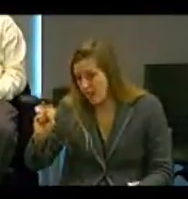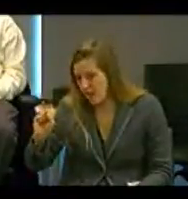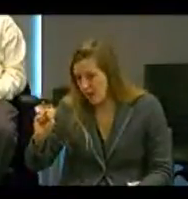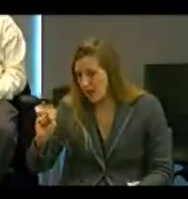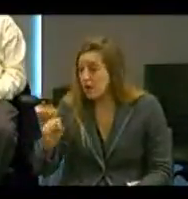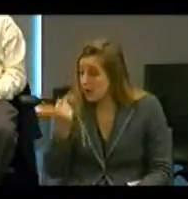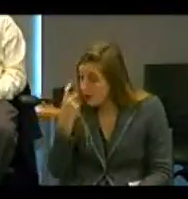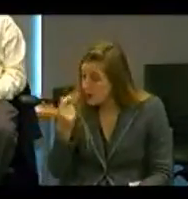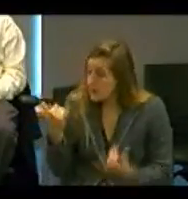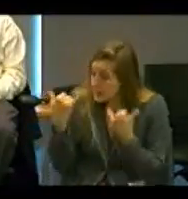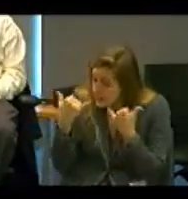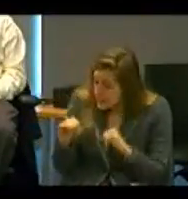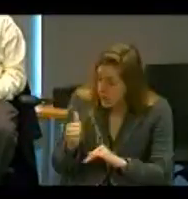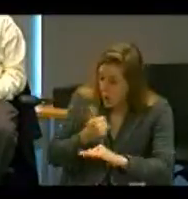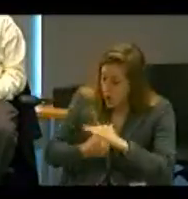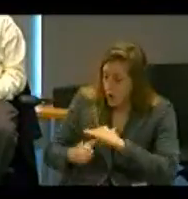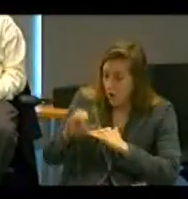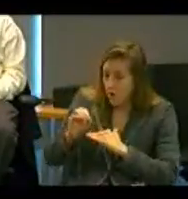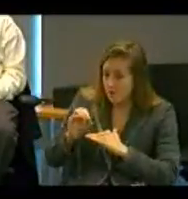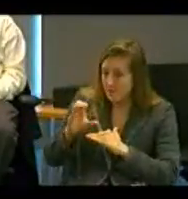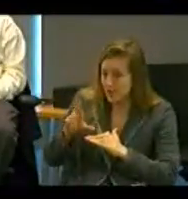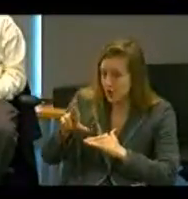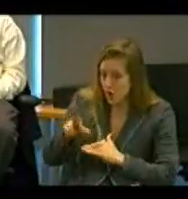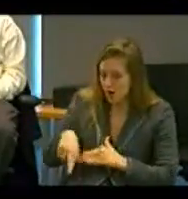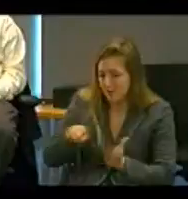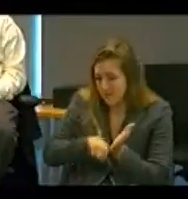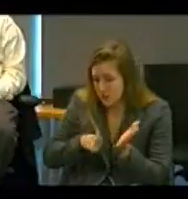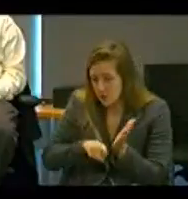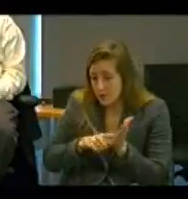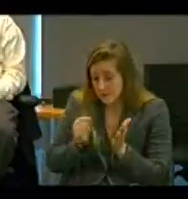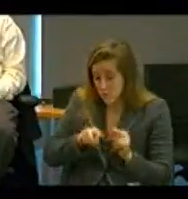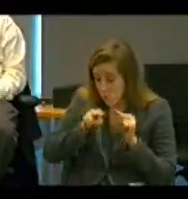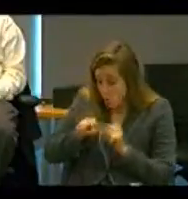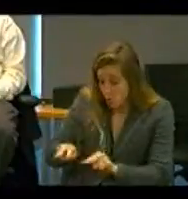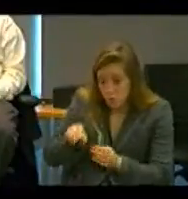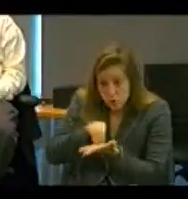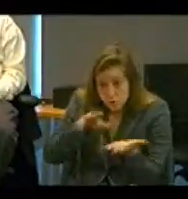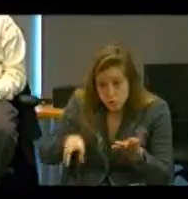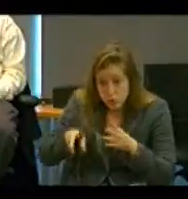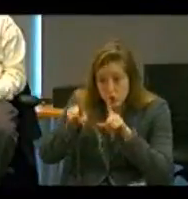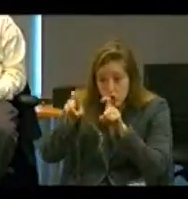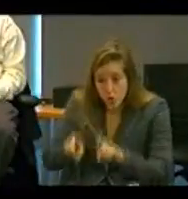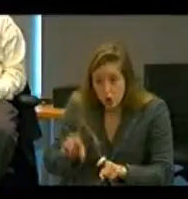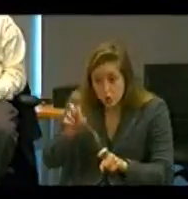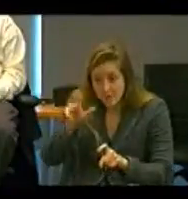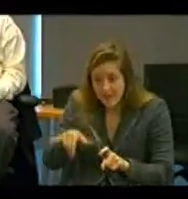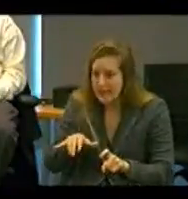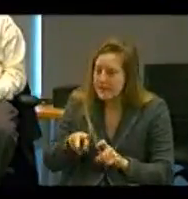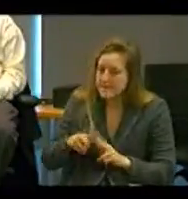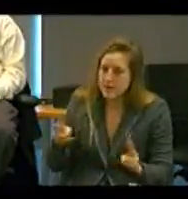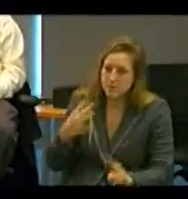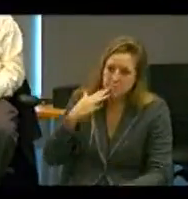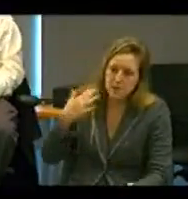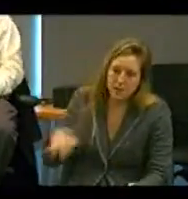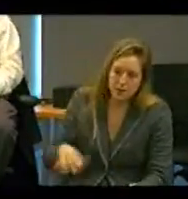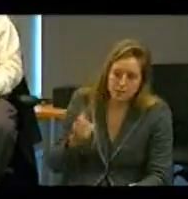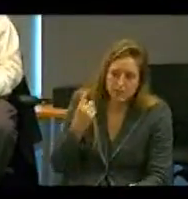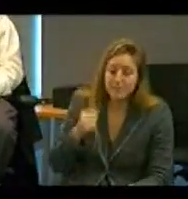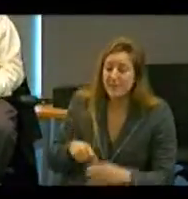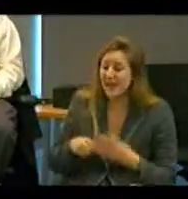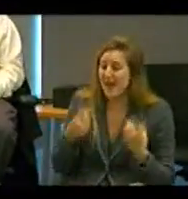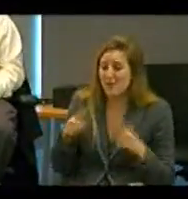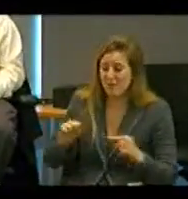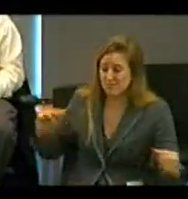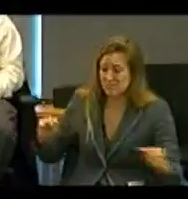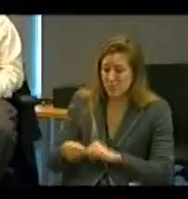under OCR investigation. And if you look at these student surveys, it is very, very bad. It has done substantial academic harm to